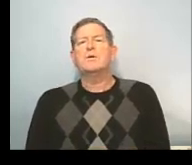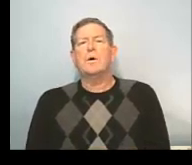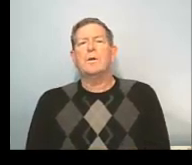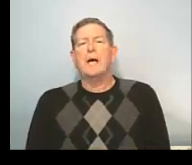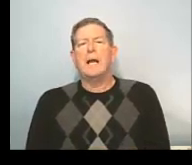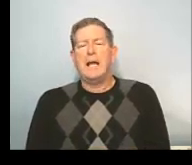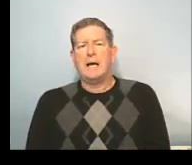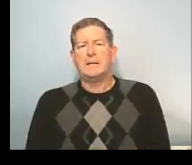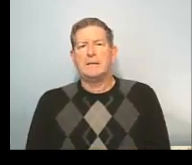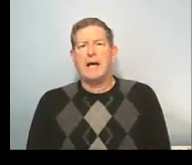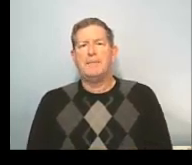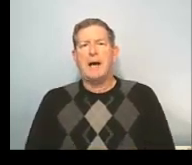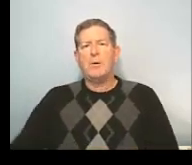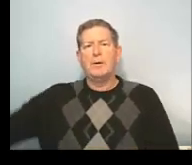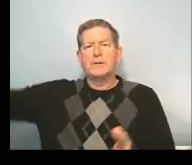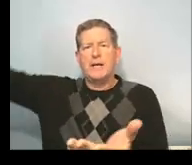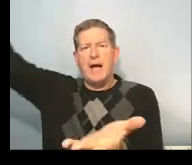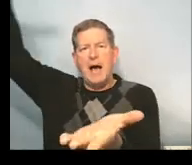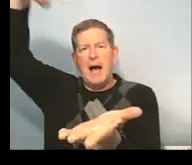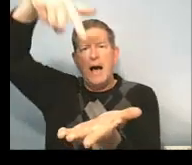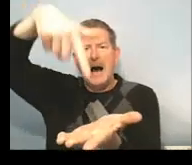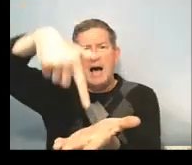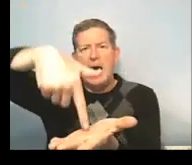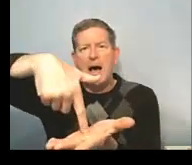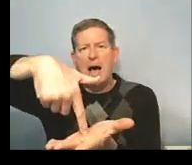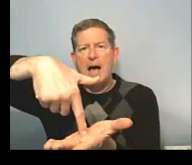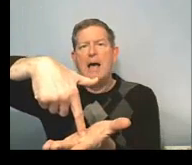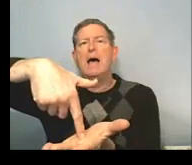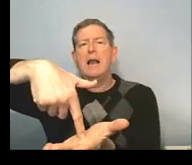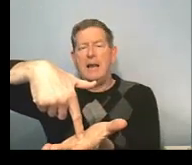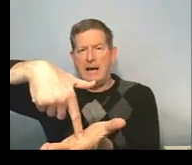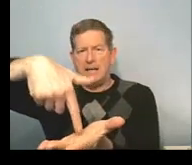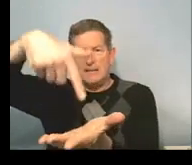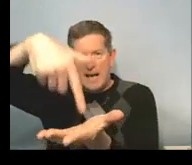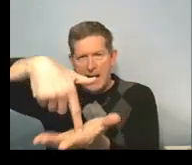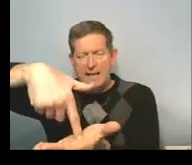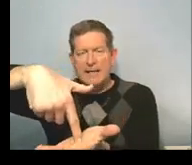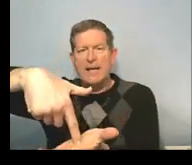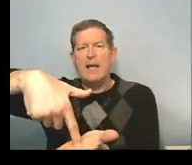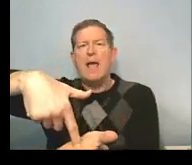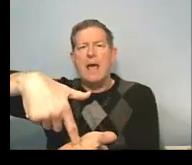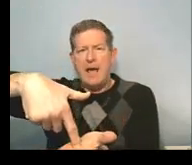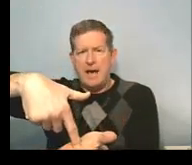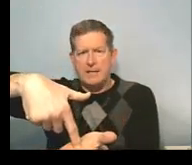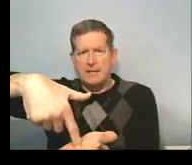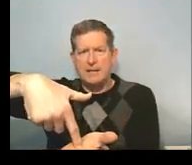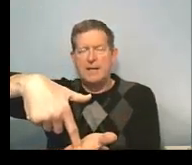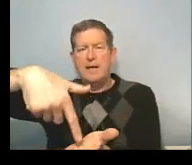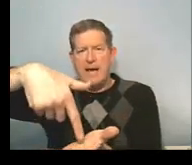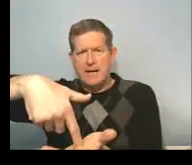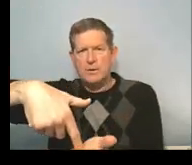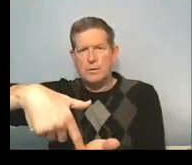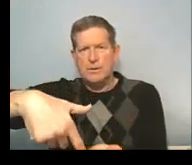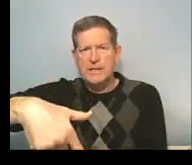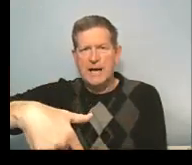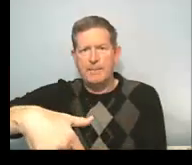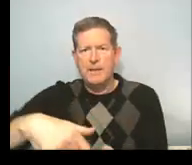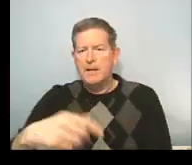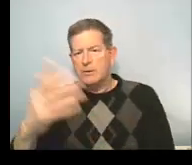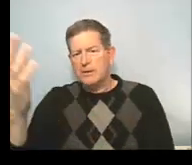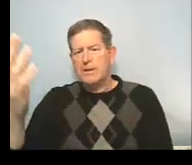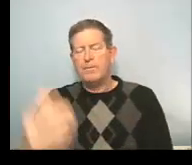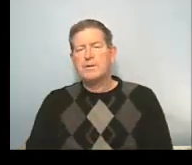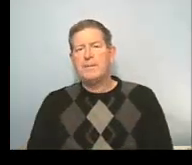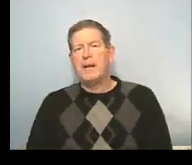saying son las, I'm now going to say a las, indicating at a certain